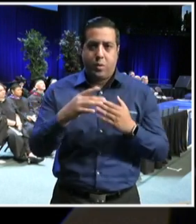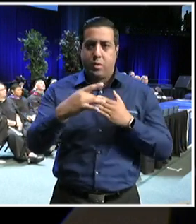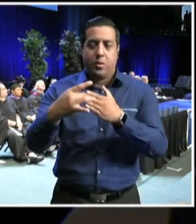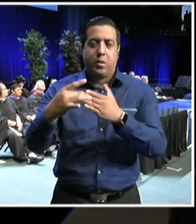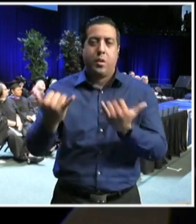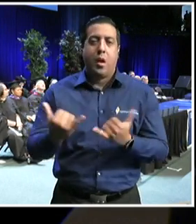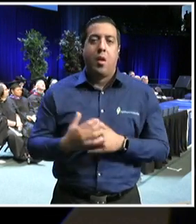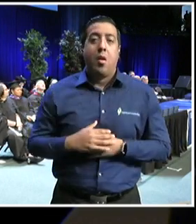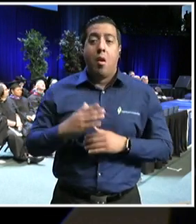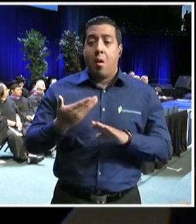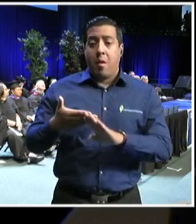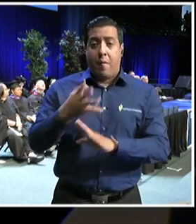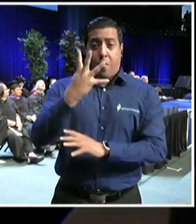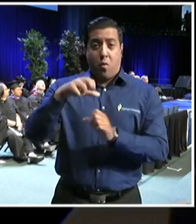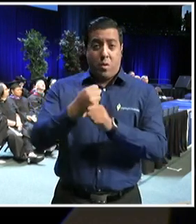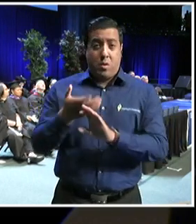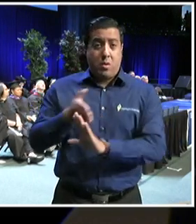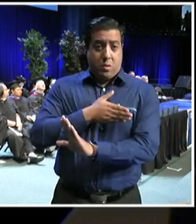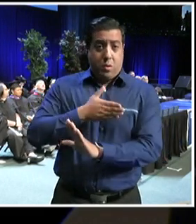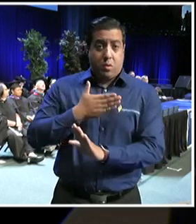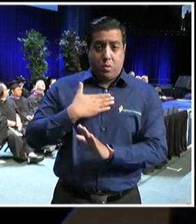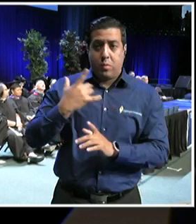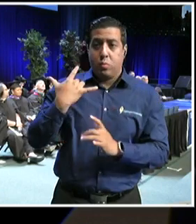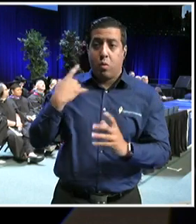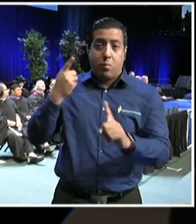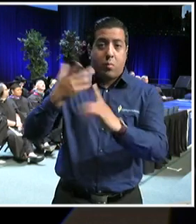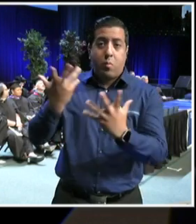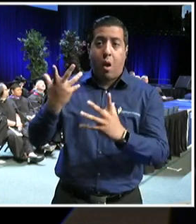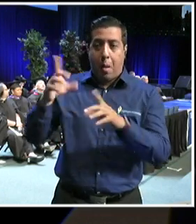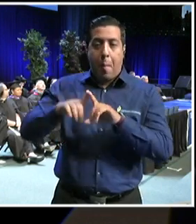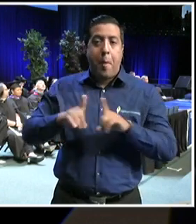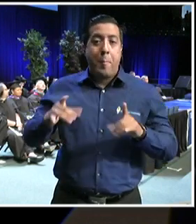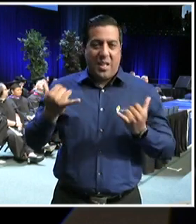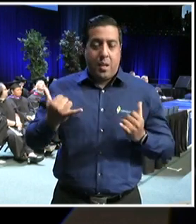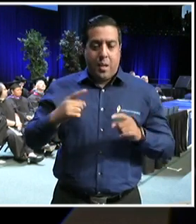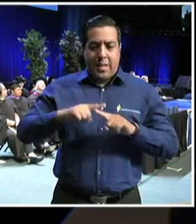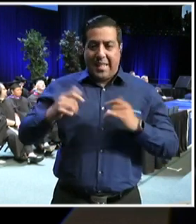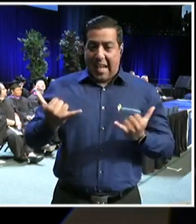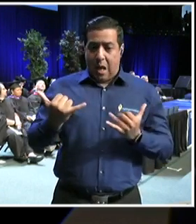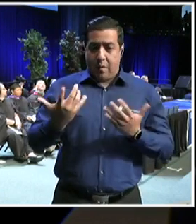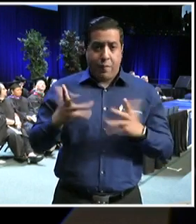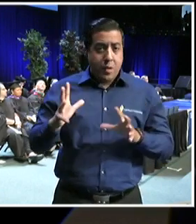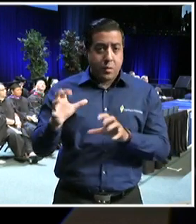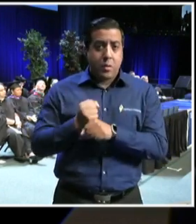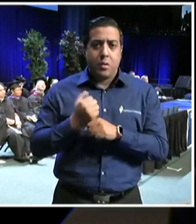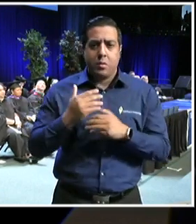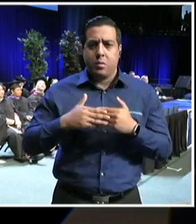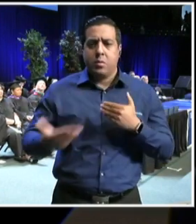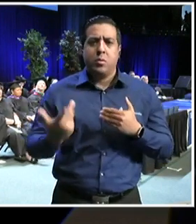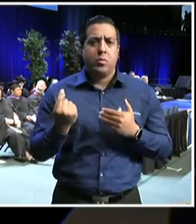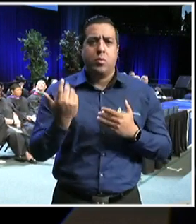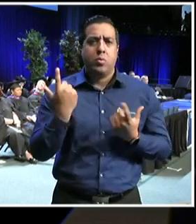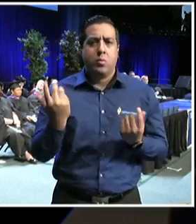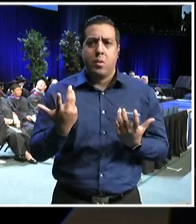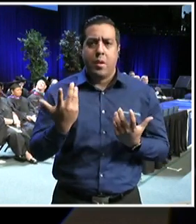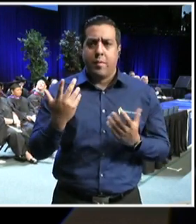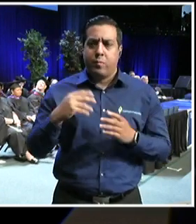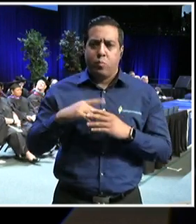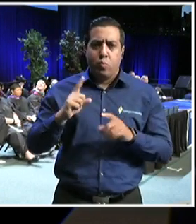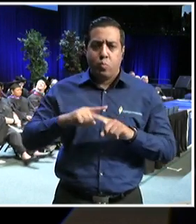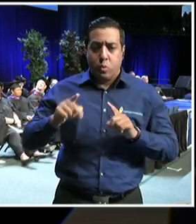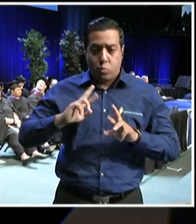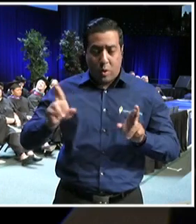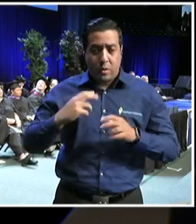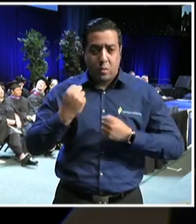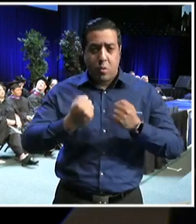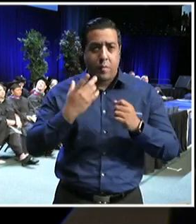ago, our goal was this diploma, and now we must think about what's next. As drivers in our own destinies, we